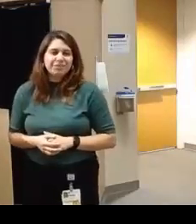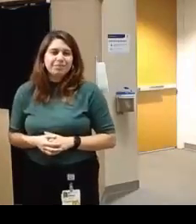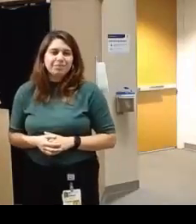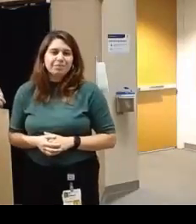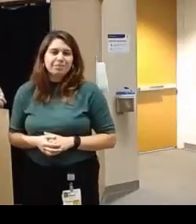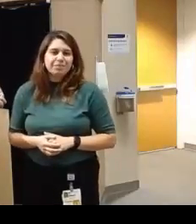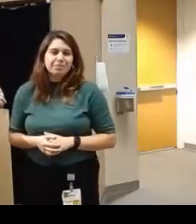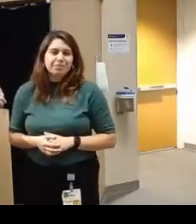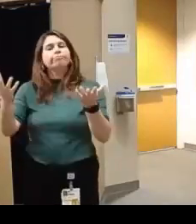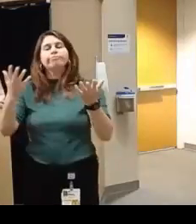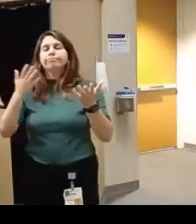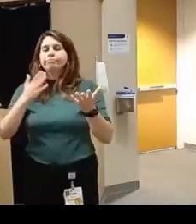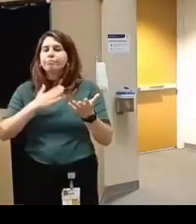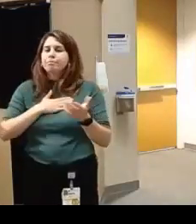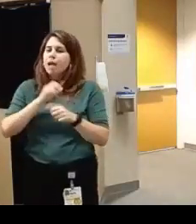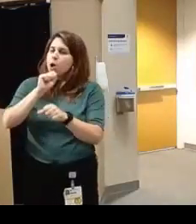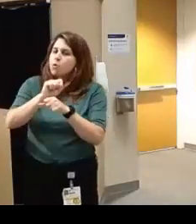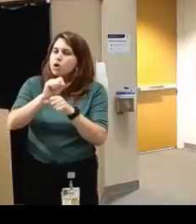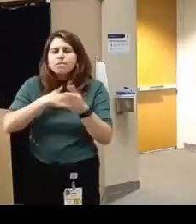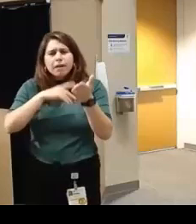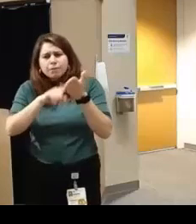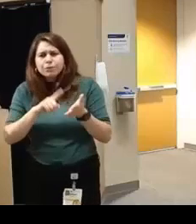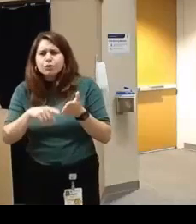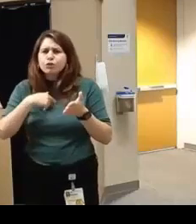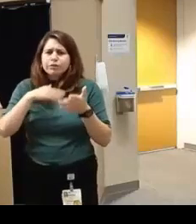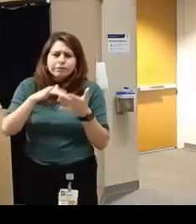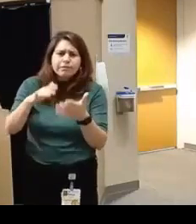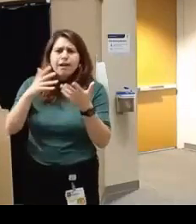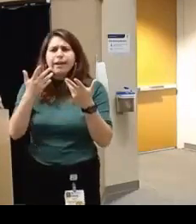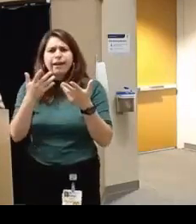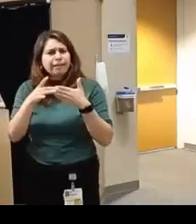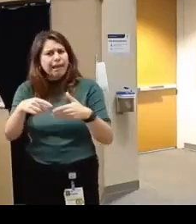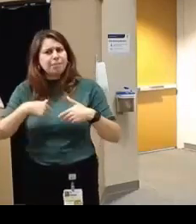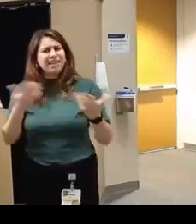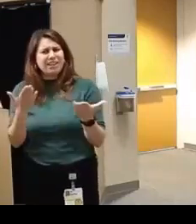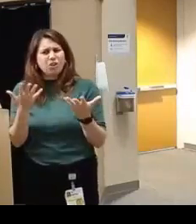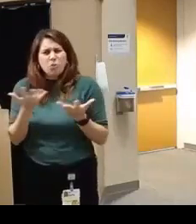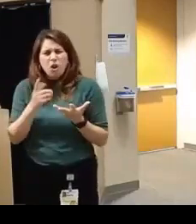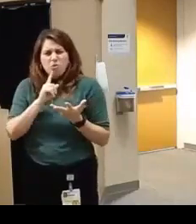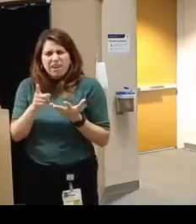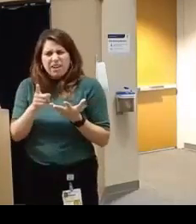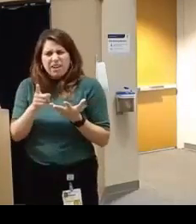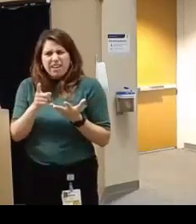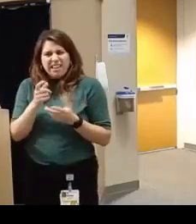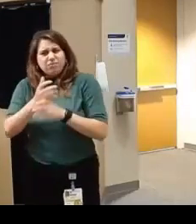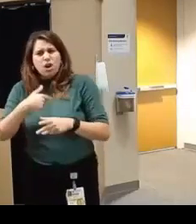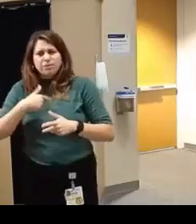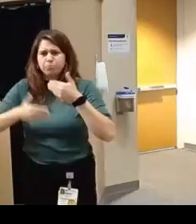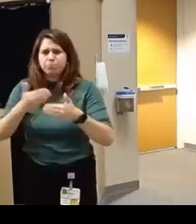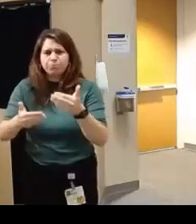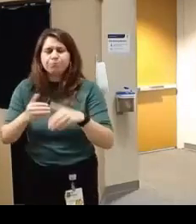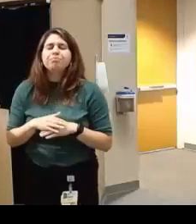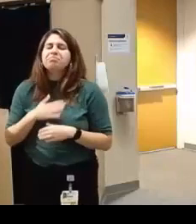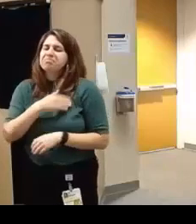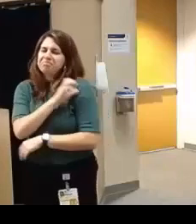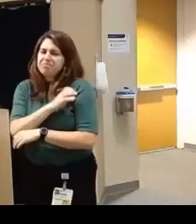So what drives my scholarship? Again, like, how did I get here? Why am I here? The things that really drive scholarship for me are my clinical